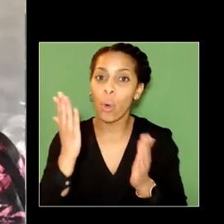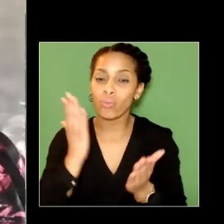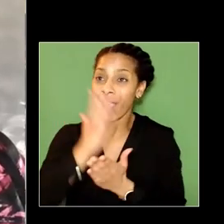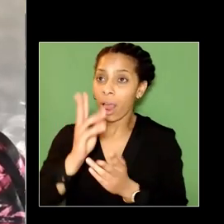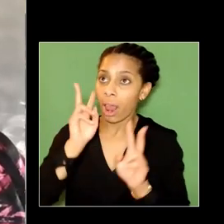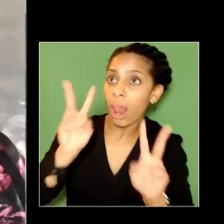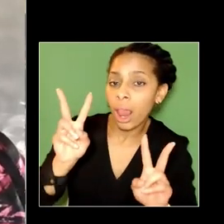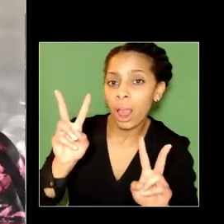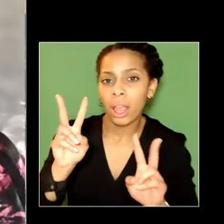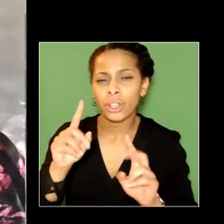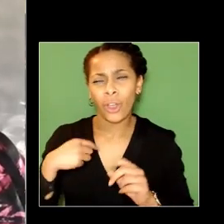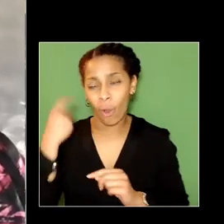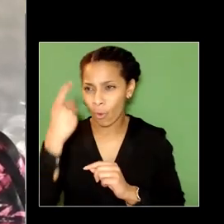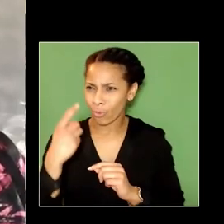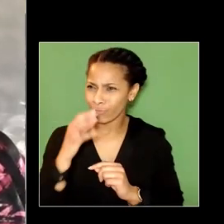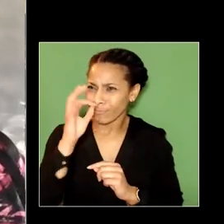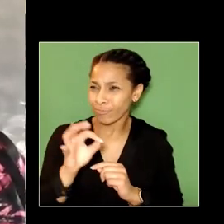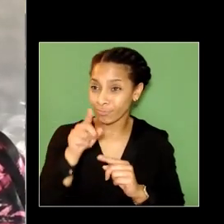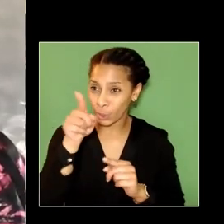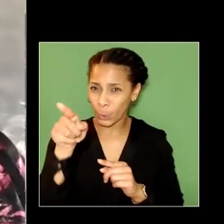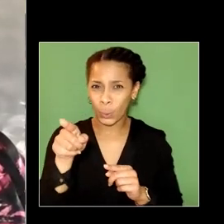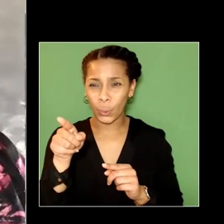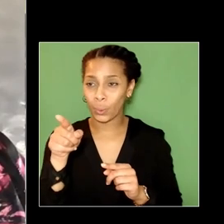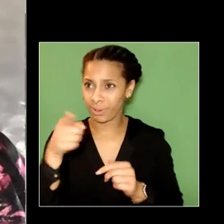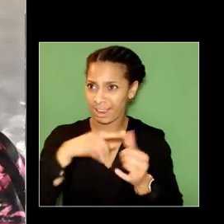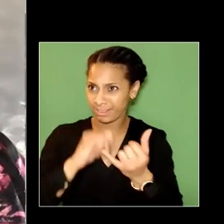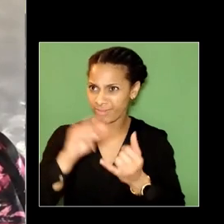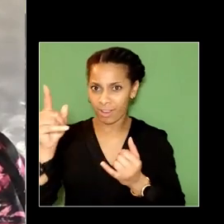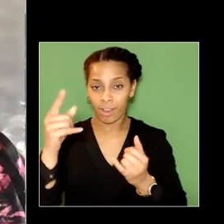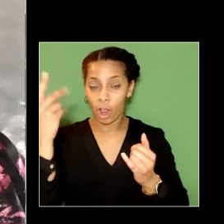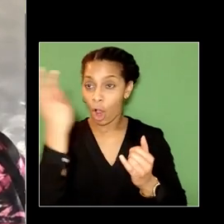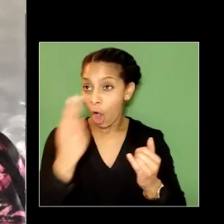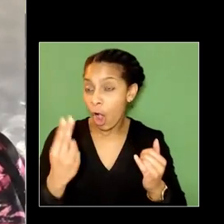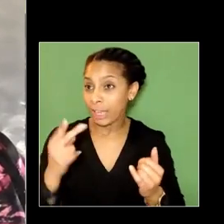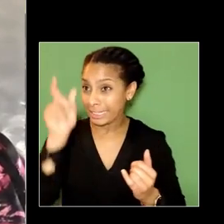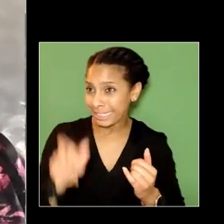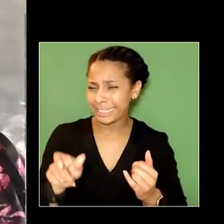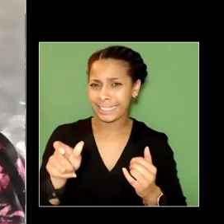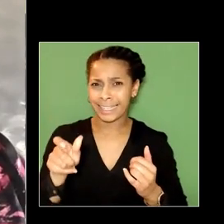feel to you as an artist to have achieved that on such a